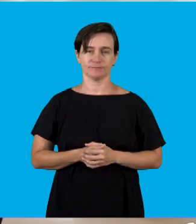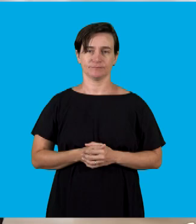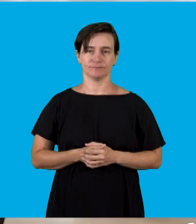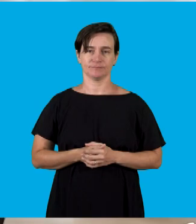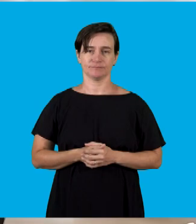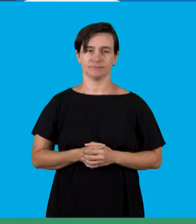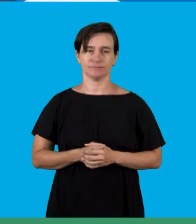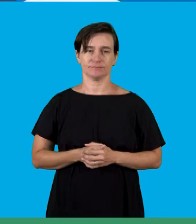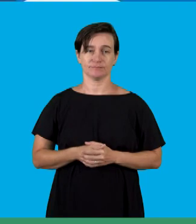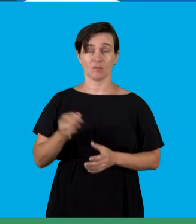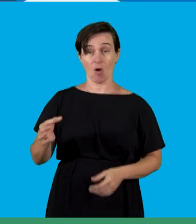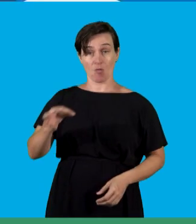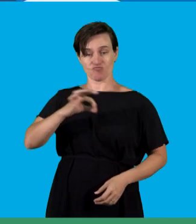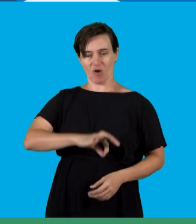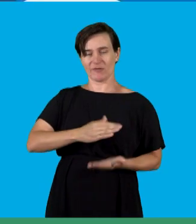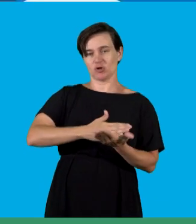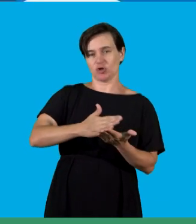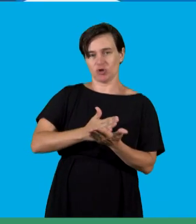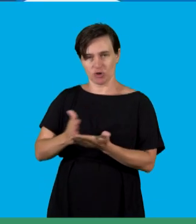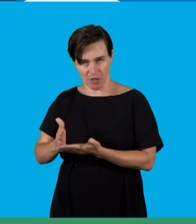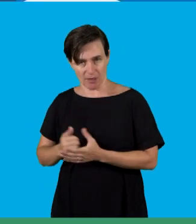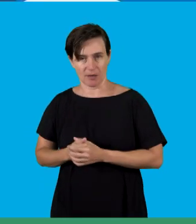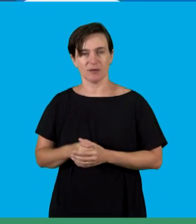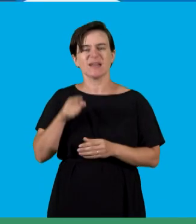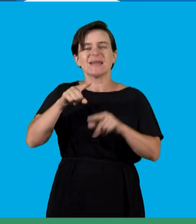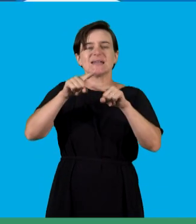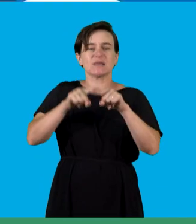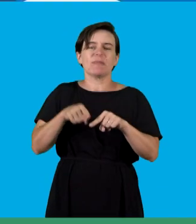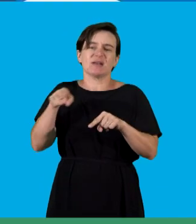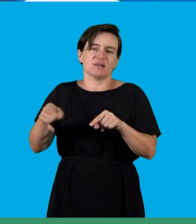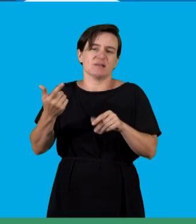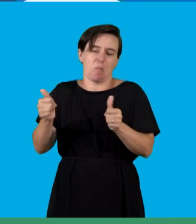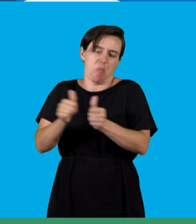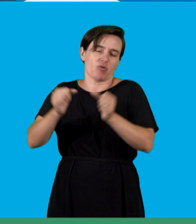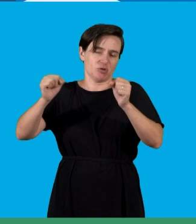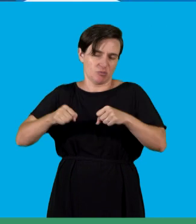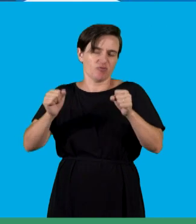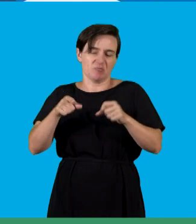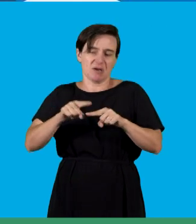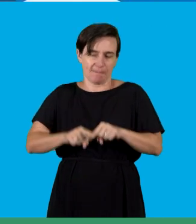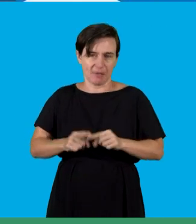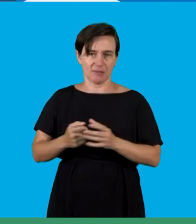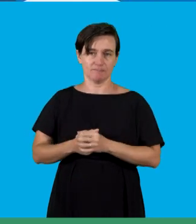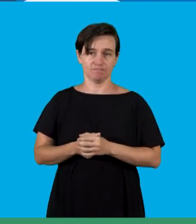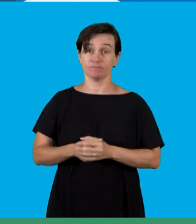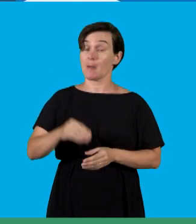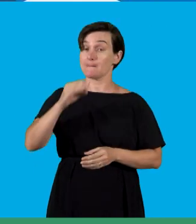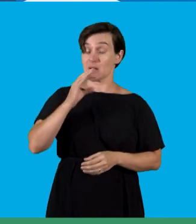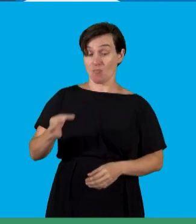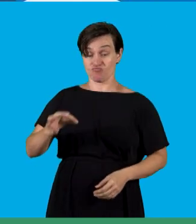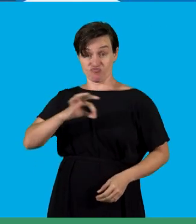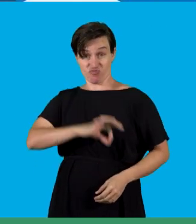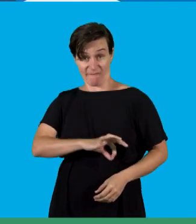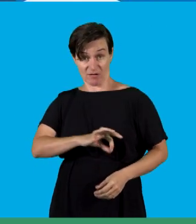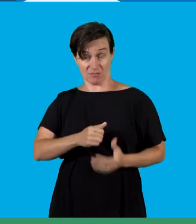business. Profit is shared according to the partnership agreement. So the profits